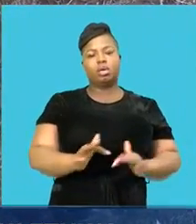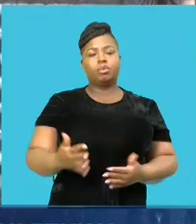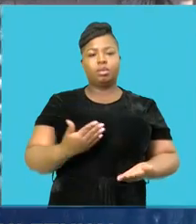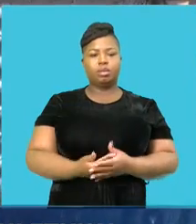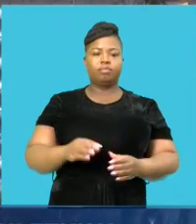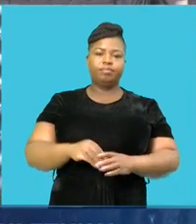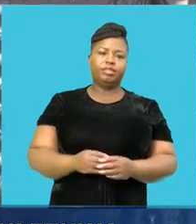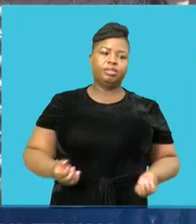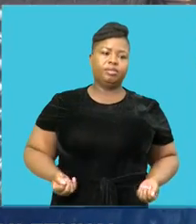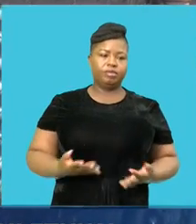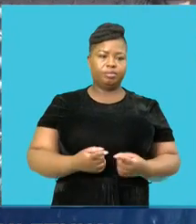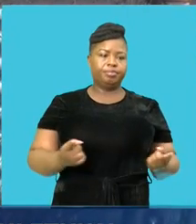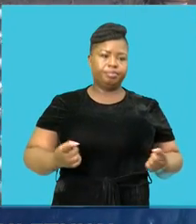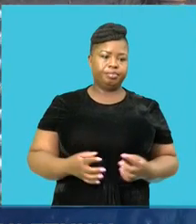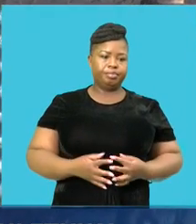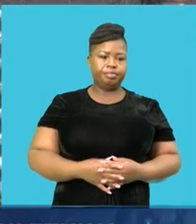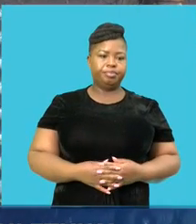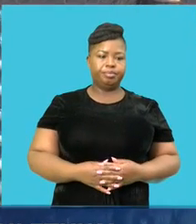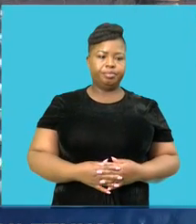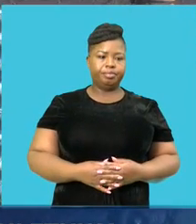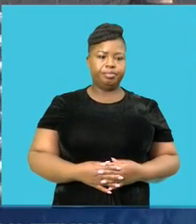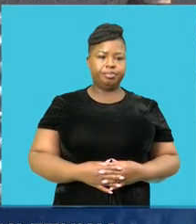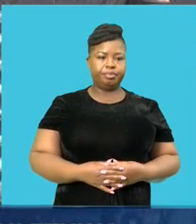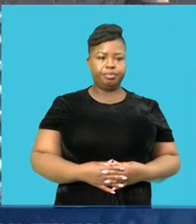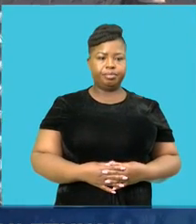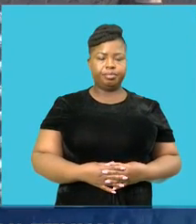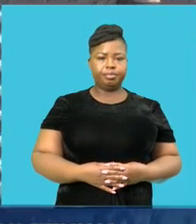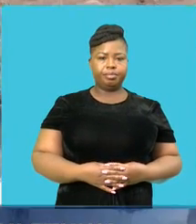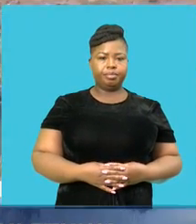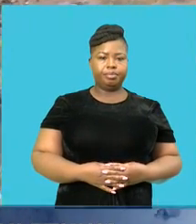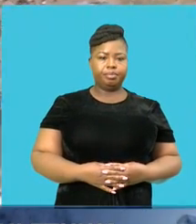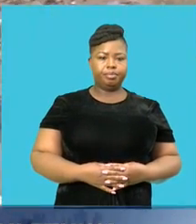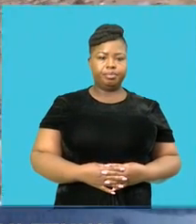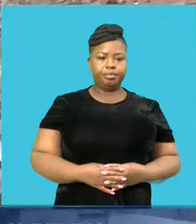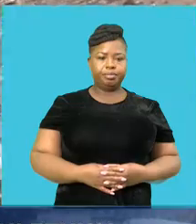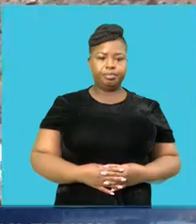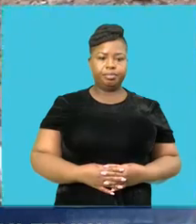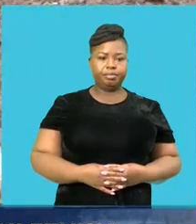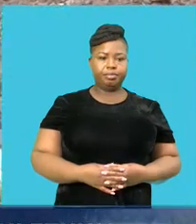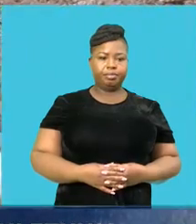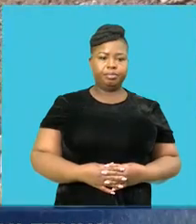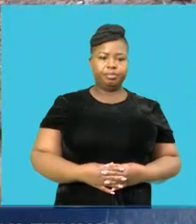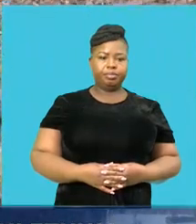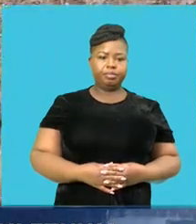zongenelelo ezidingekayo kulaa ndawo. Kwiindaba zeSoweto TV ndikunomzabalazo Mduka e-Orlando East.